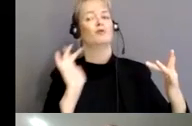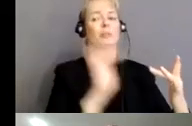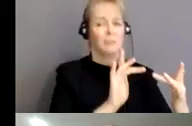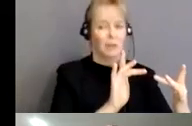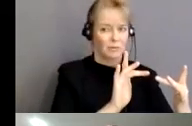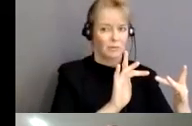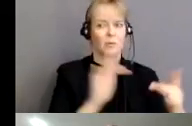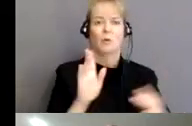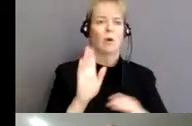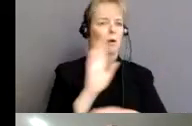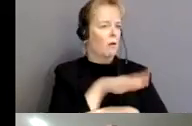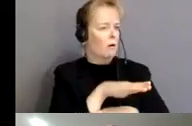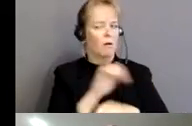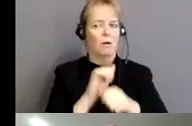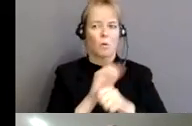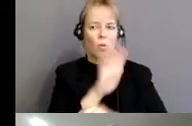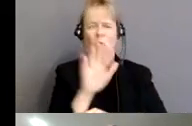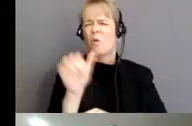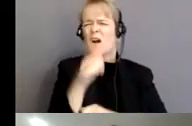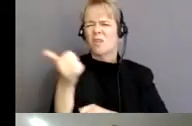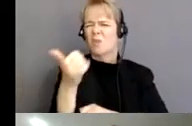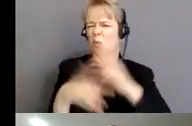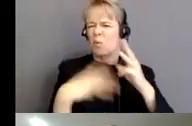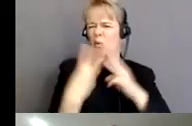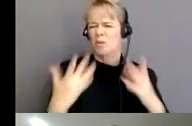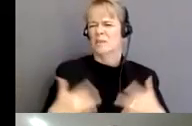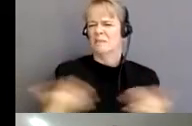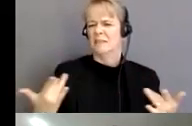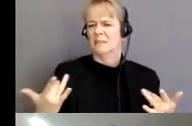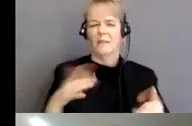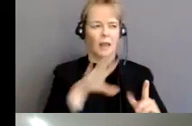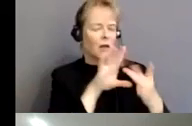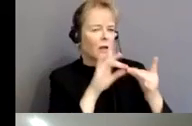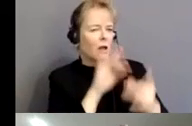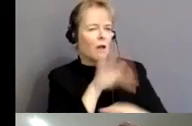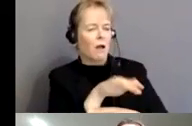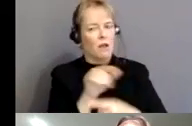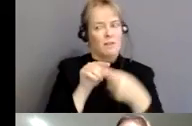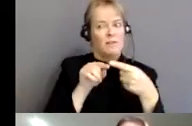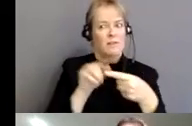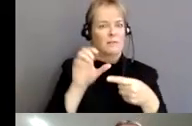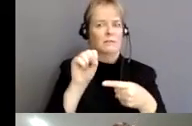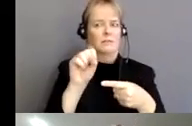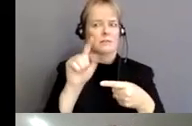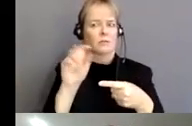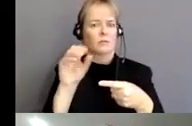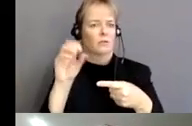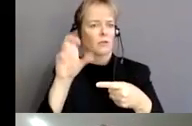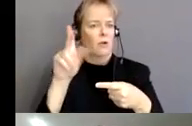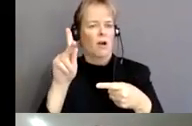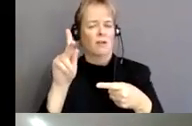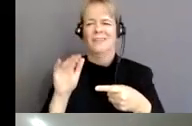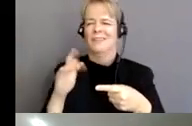the COVID pandemic, and they're trying to pump up a certain stock. And generally, they're lightly traded